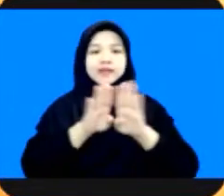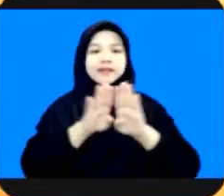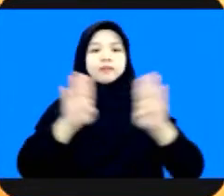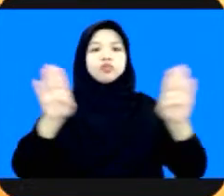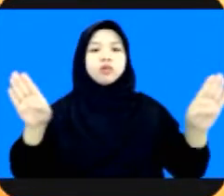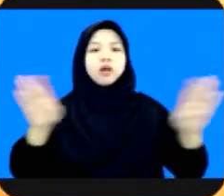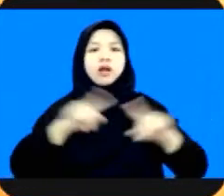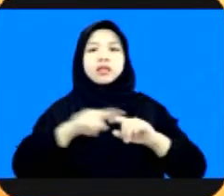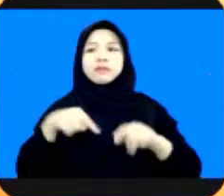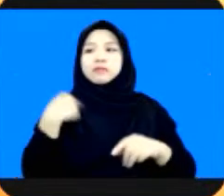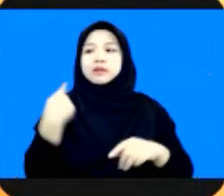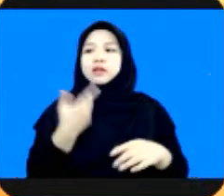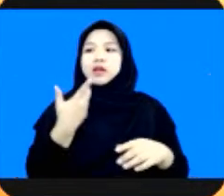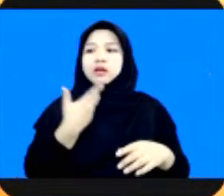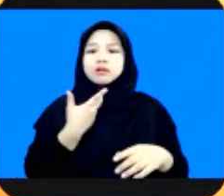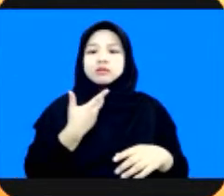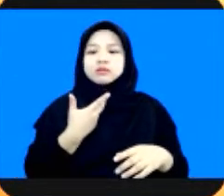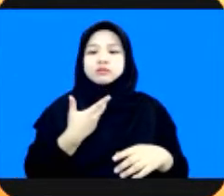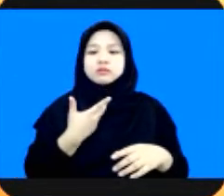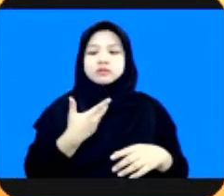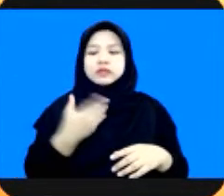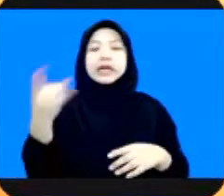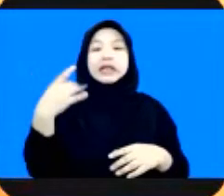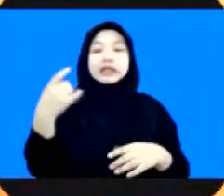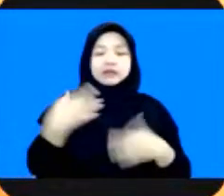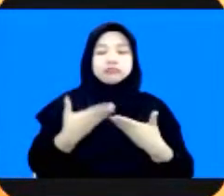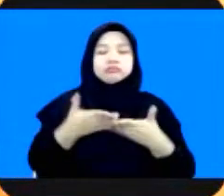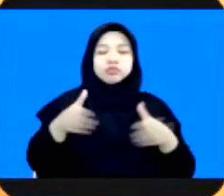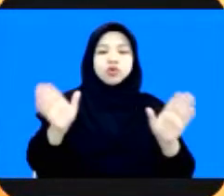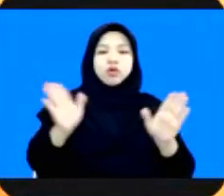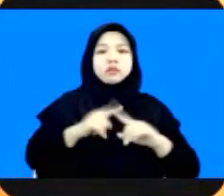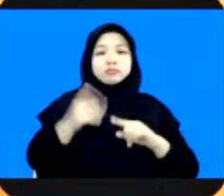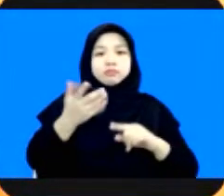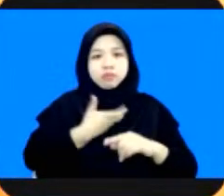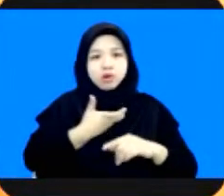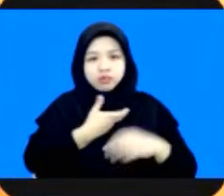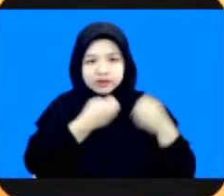to disproportionately penalize people for doing that. All right.